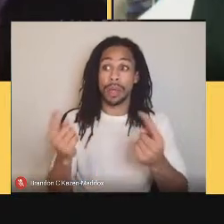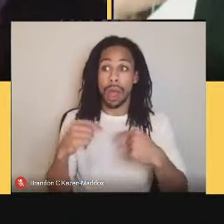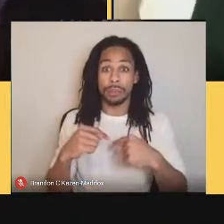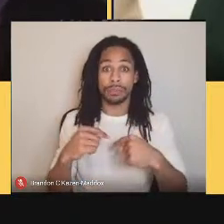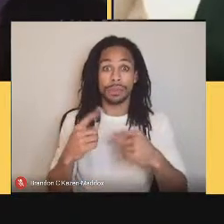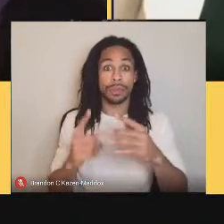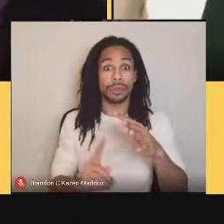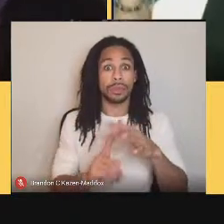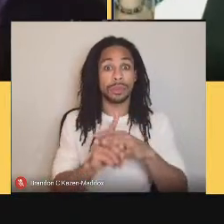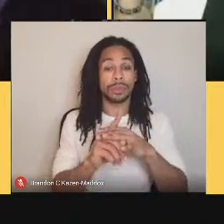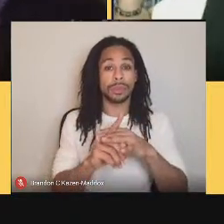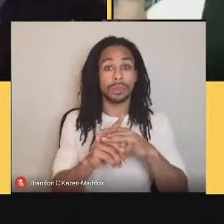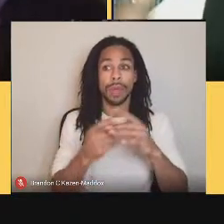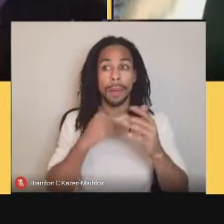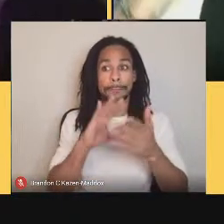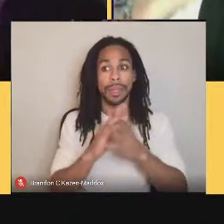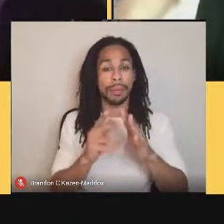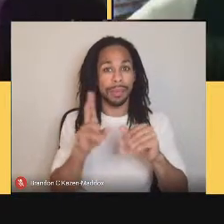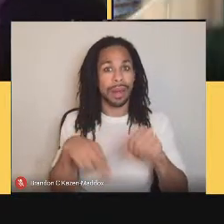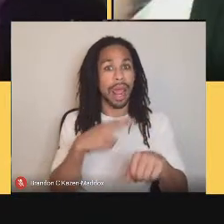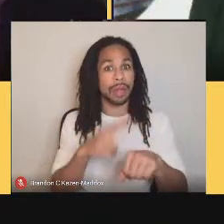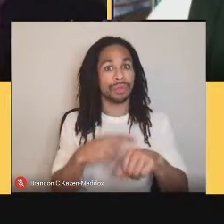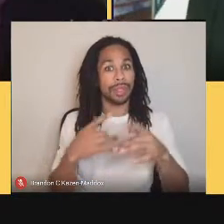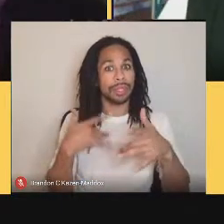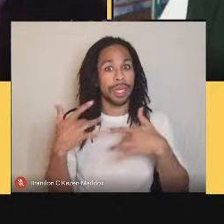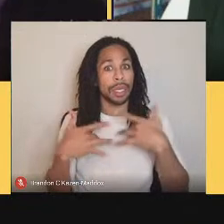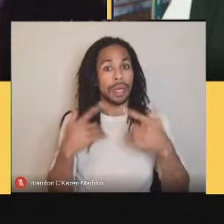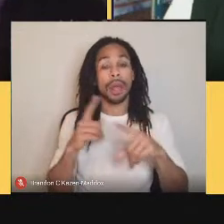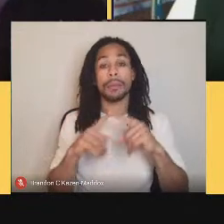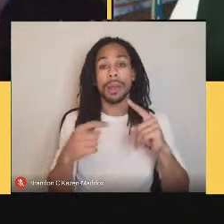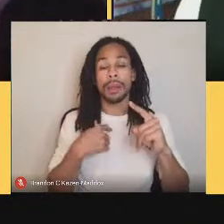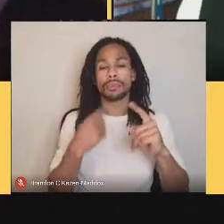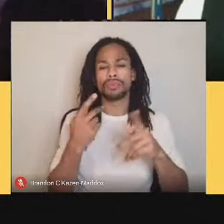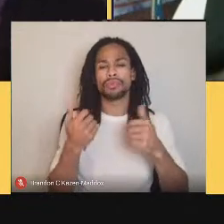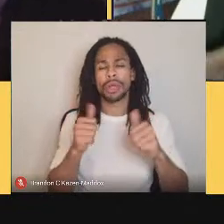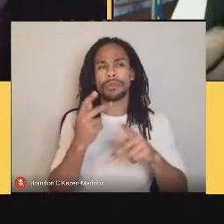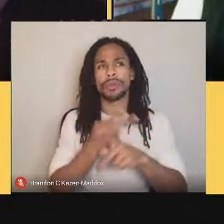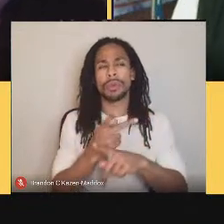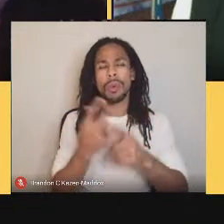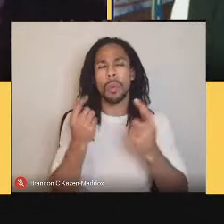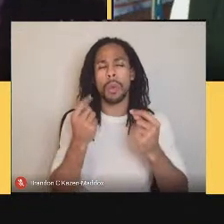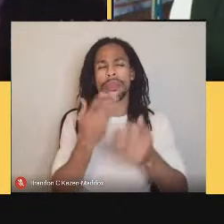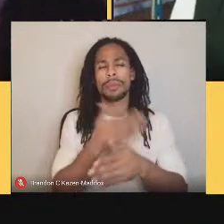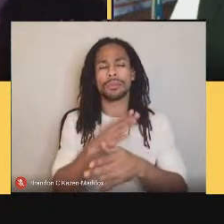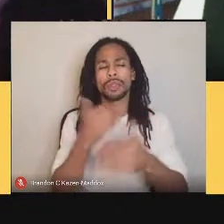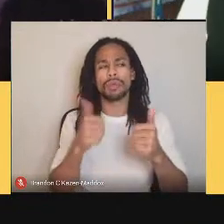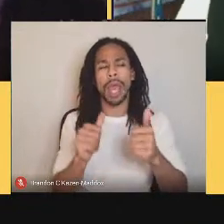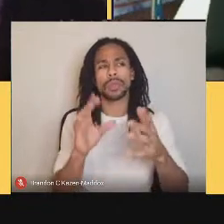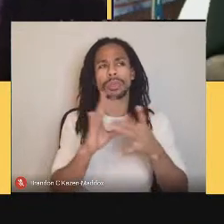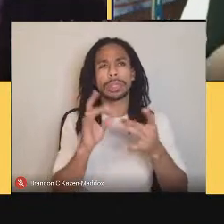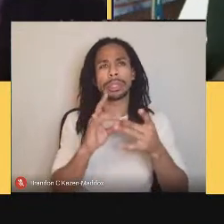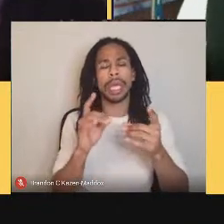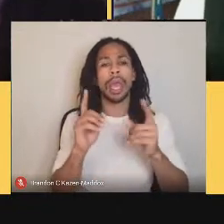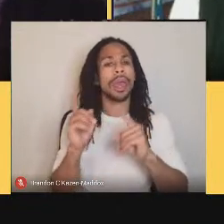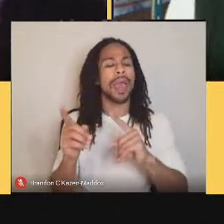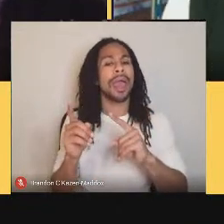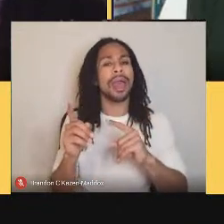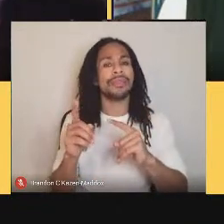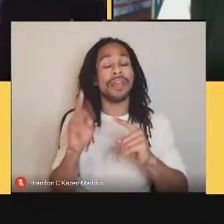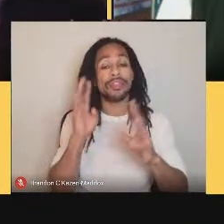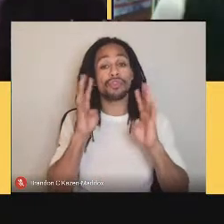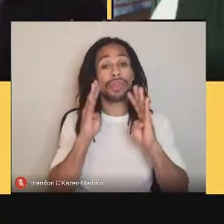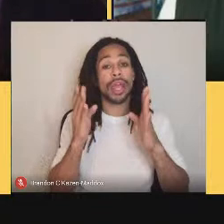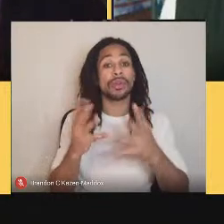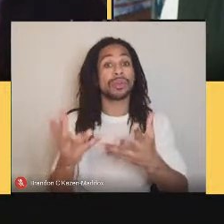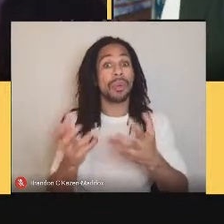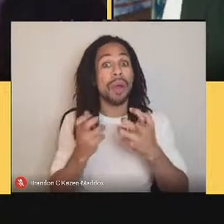excited. But I'm trying to figure out what is the music trying to say that the creators want emphasized